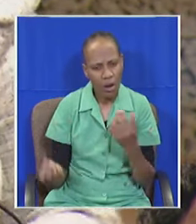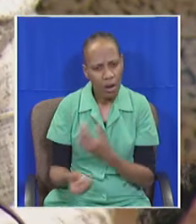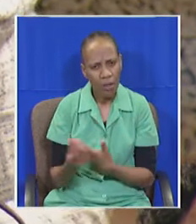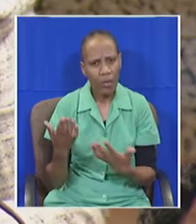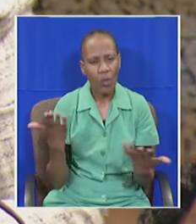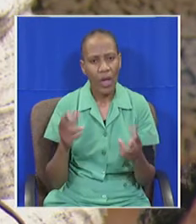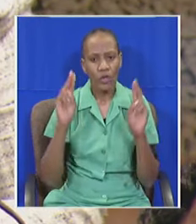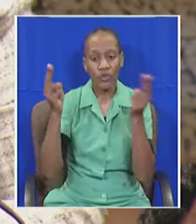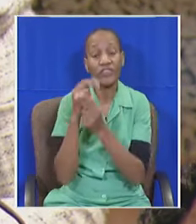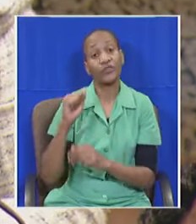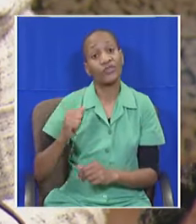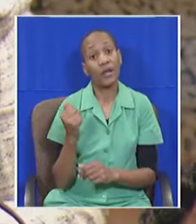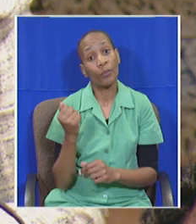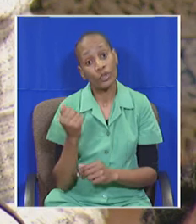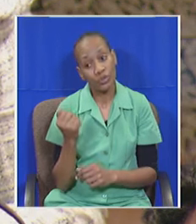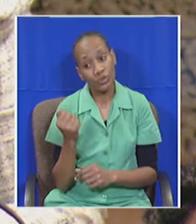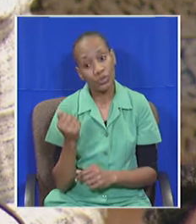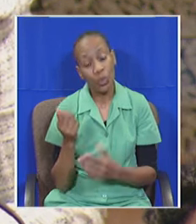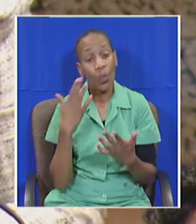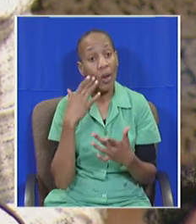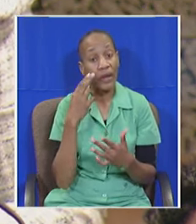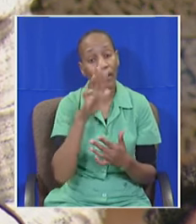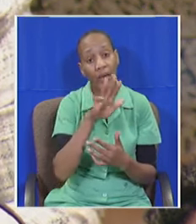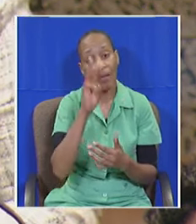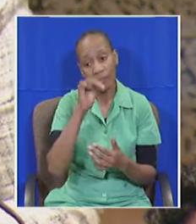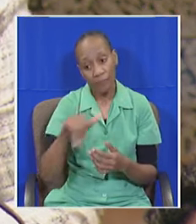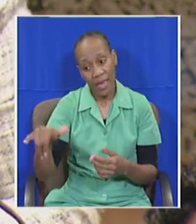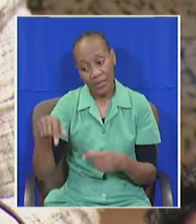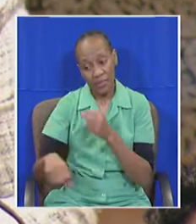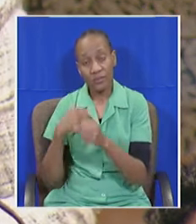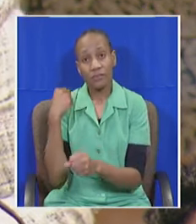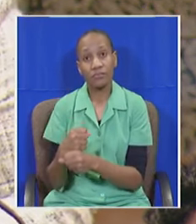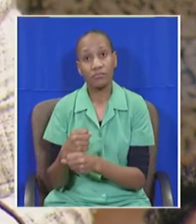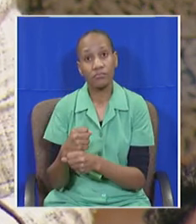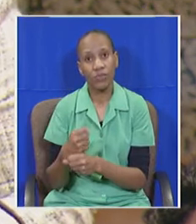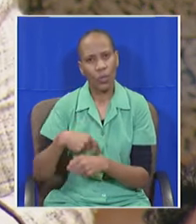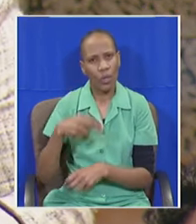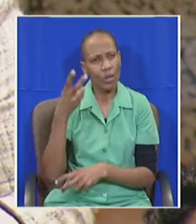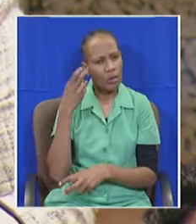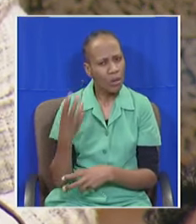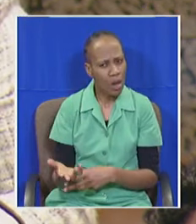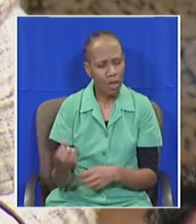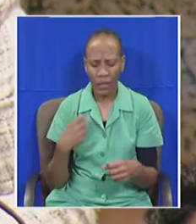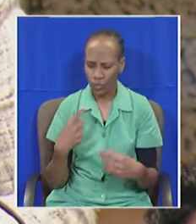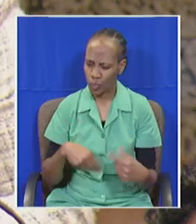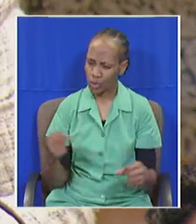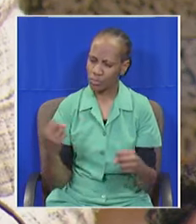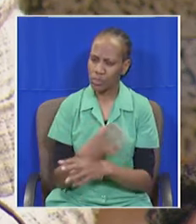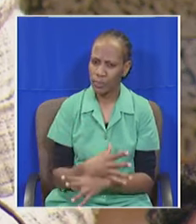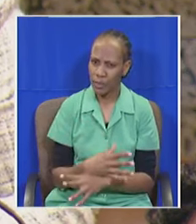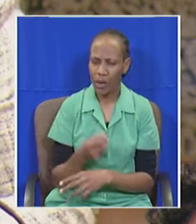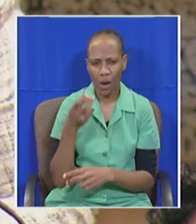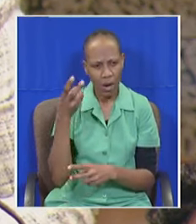of Stellenbosch. On the 9th of May, 2017, we learned with dismay the